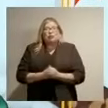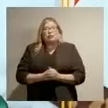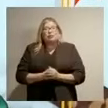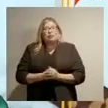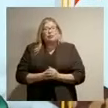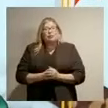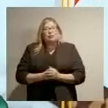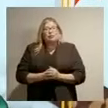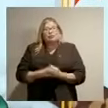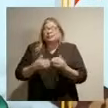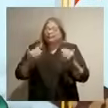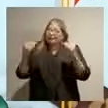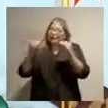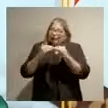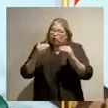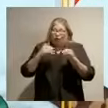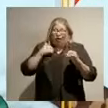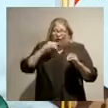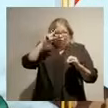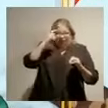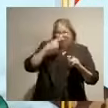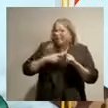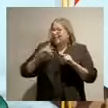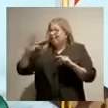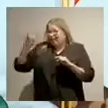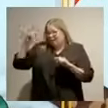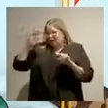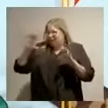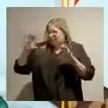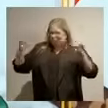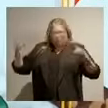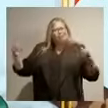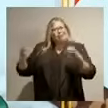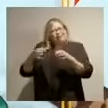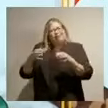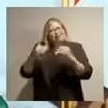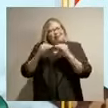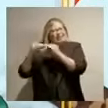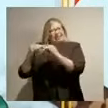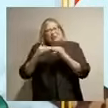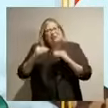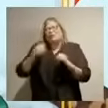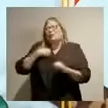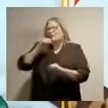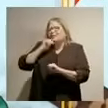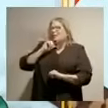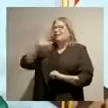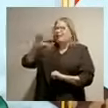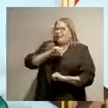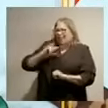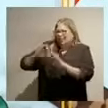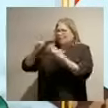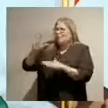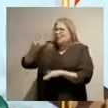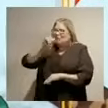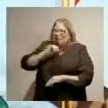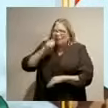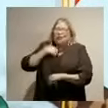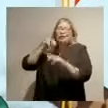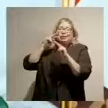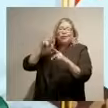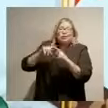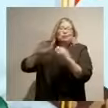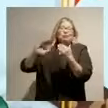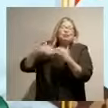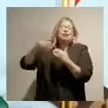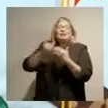branch of government, deep gratitude to the legislature for their patience throughout this process. And we're looking forward to the next